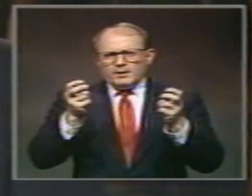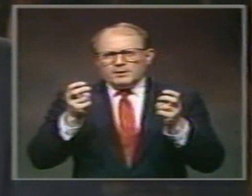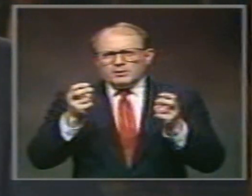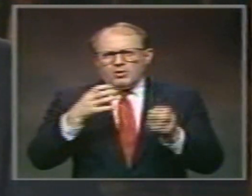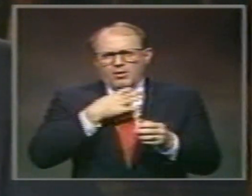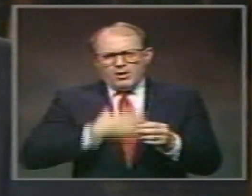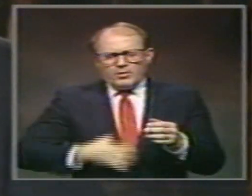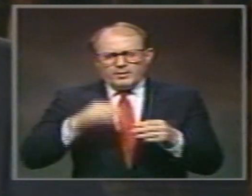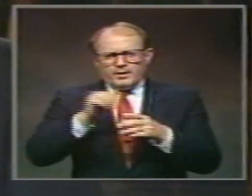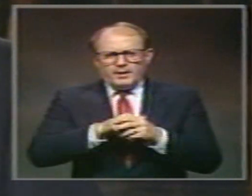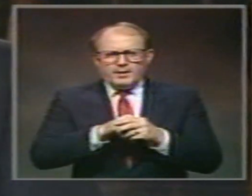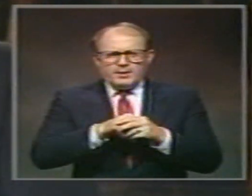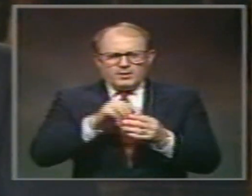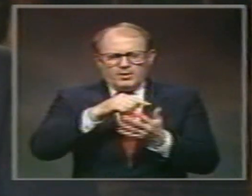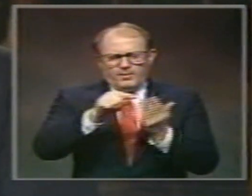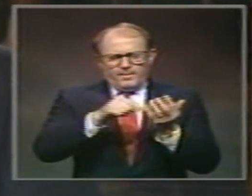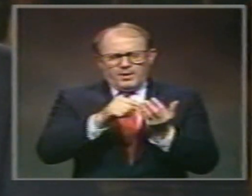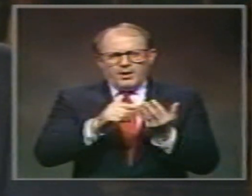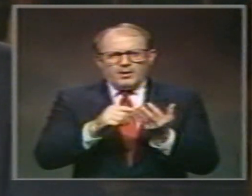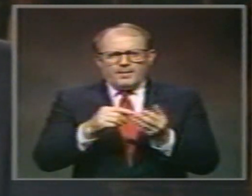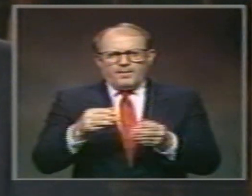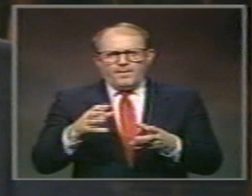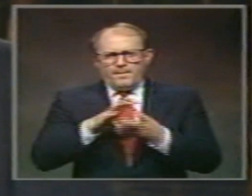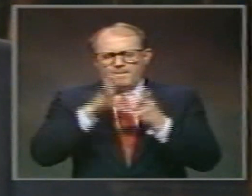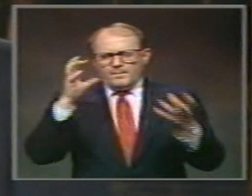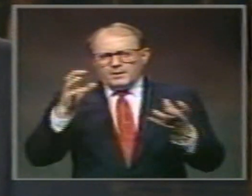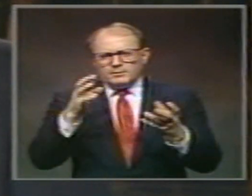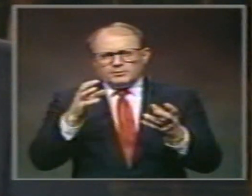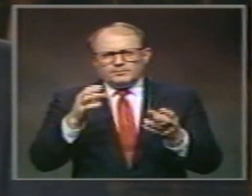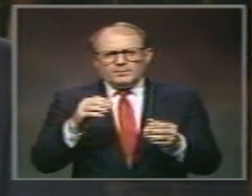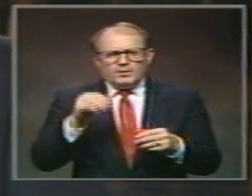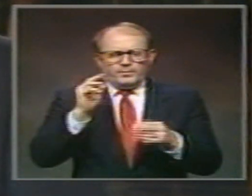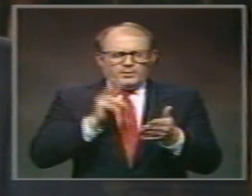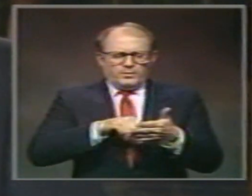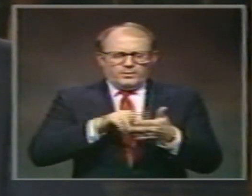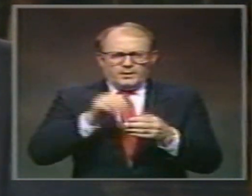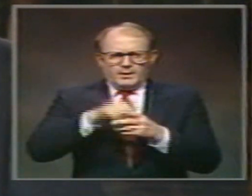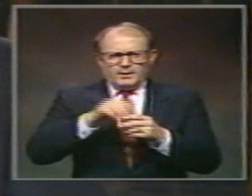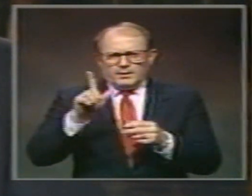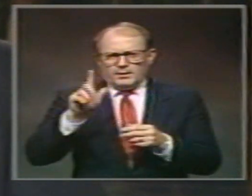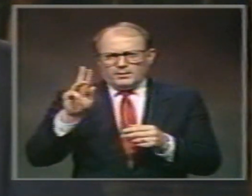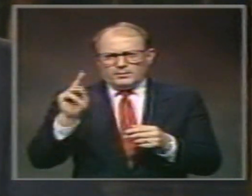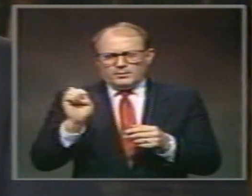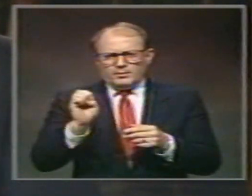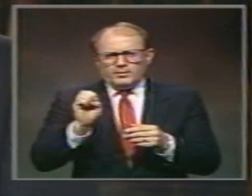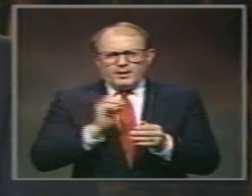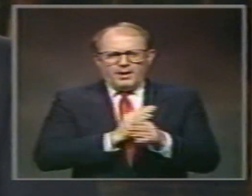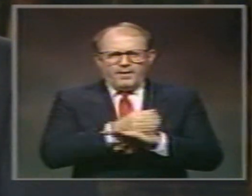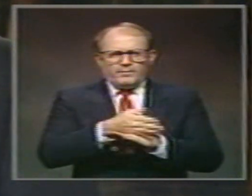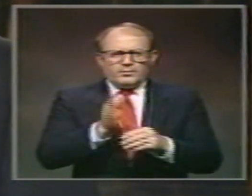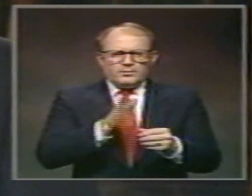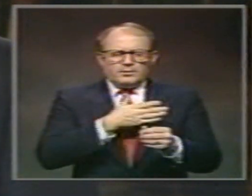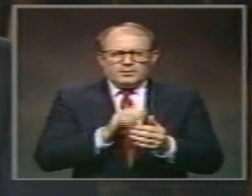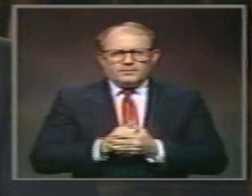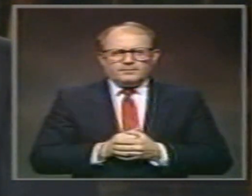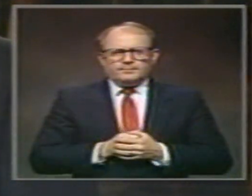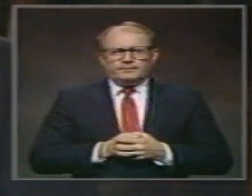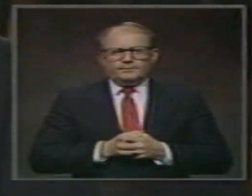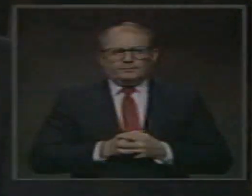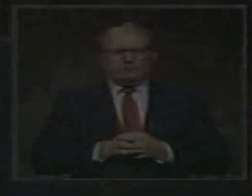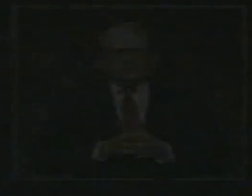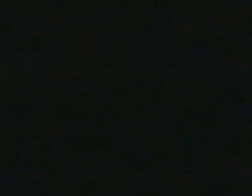of Plenty. We'll be reading from Luke chapter 15, verses 11-15, after Ken Helterbrand leads us in a hymn.